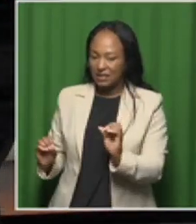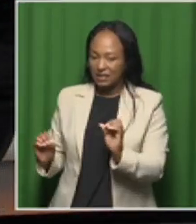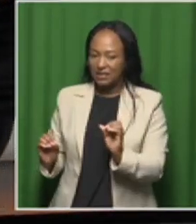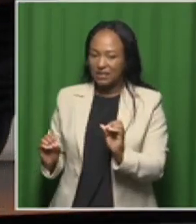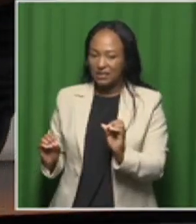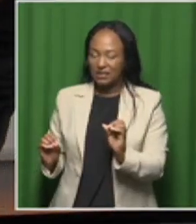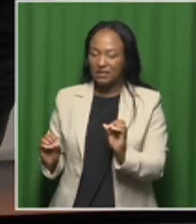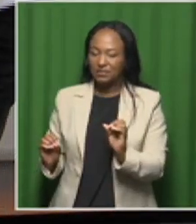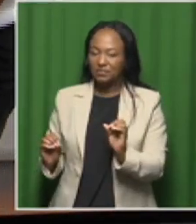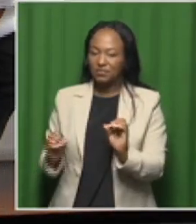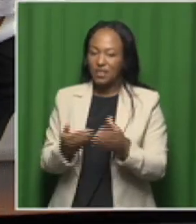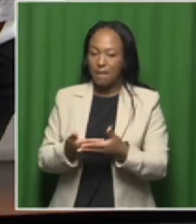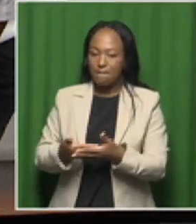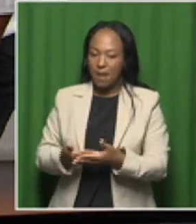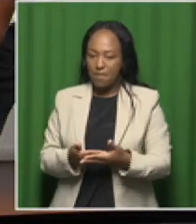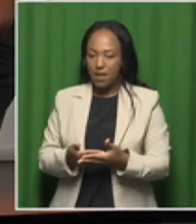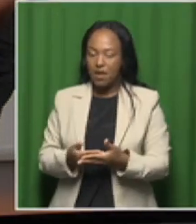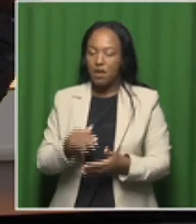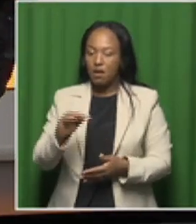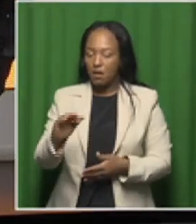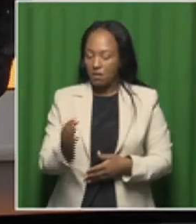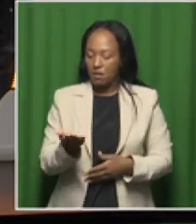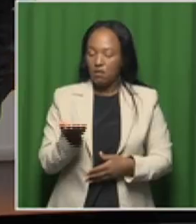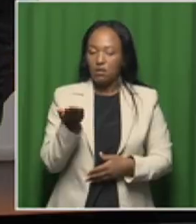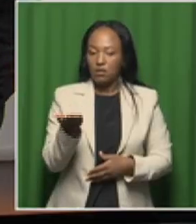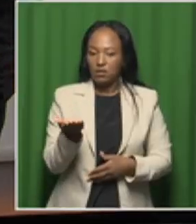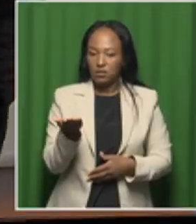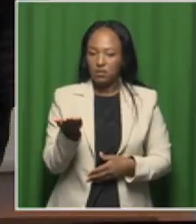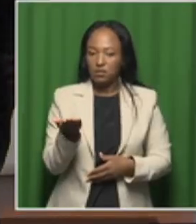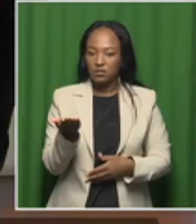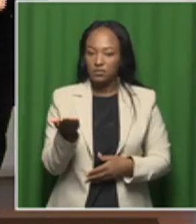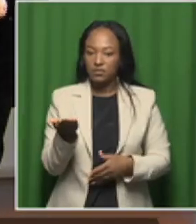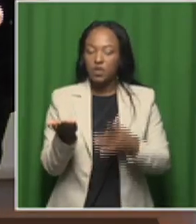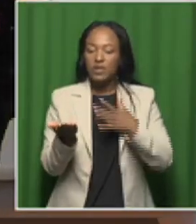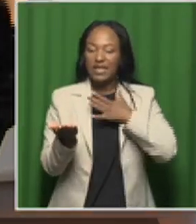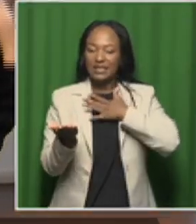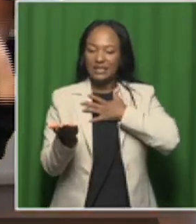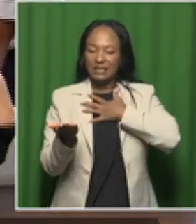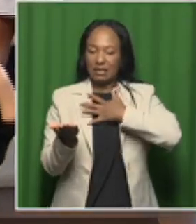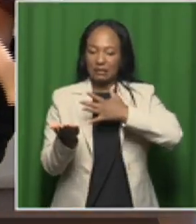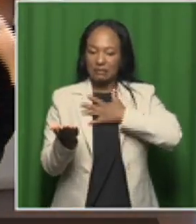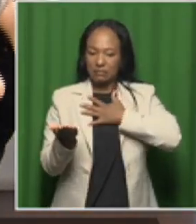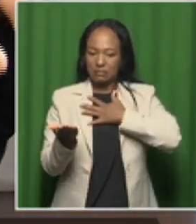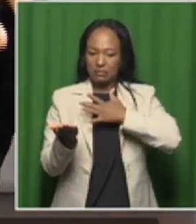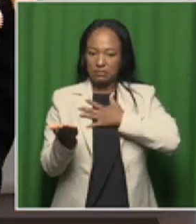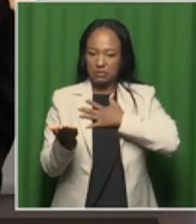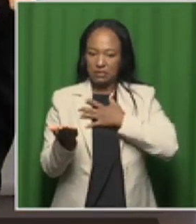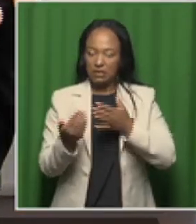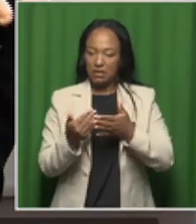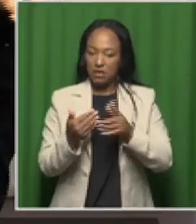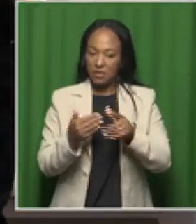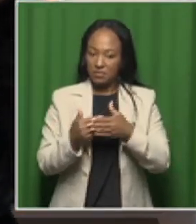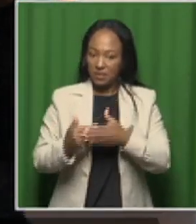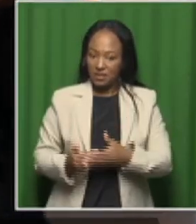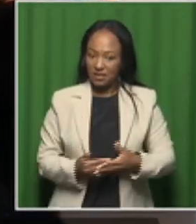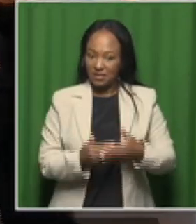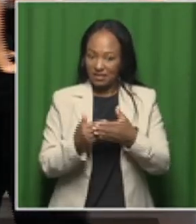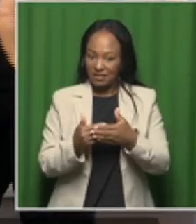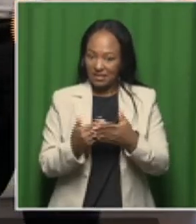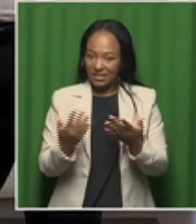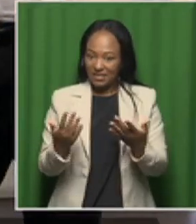this baby under this position as well and do what we call the chest thrusts. Yeah. And you've got to be very careful because, I mean, the baby,